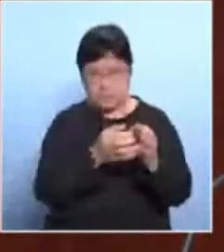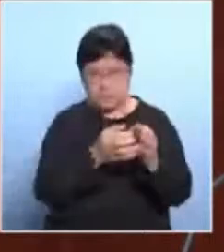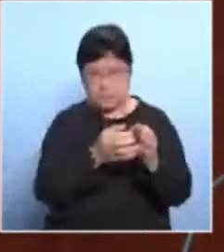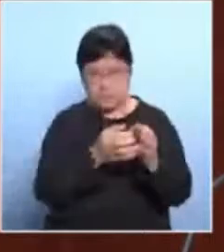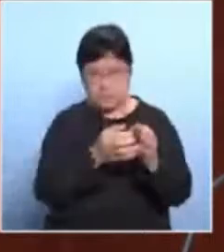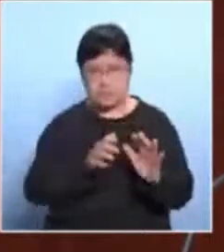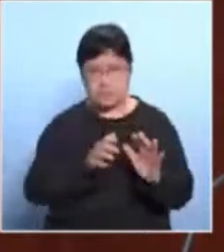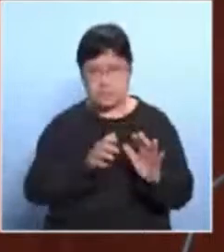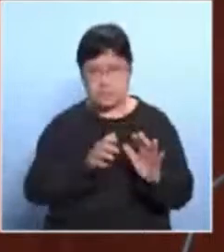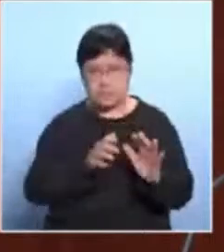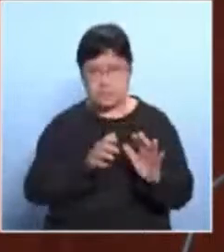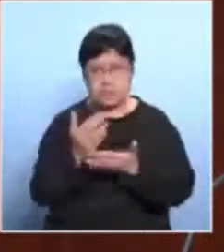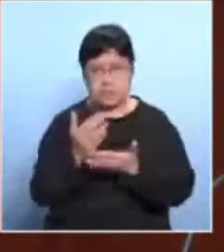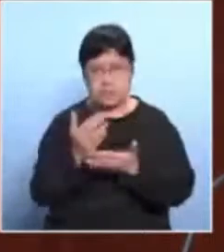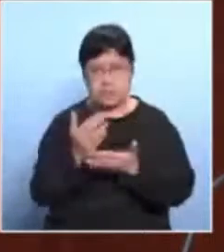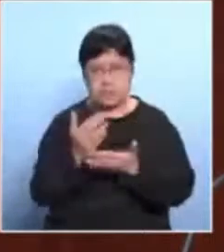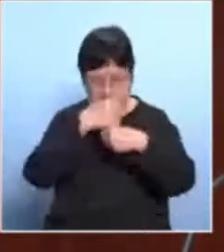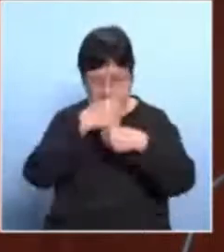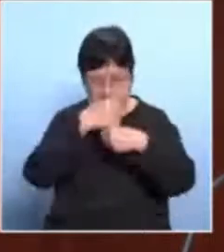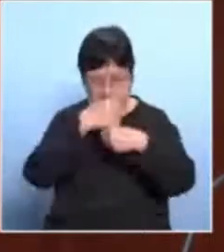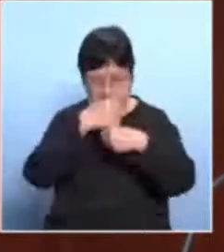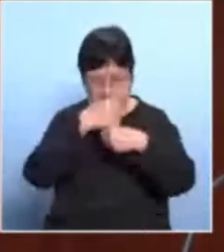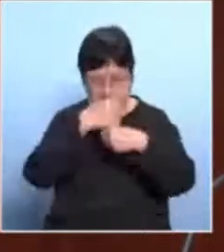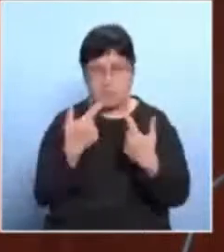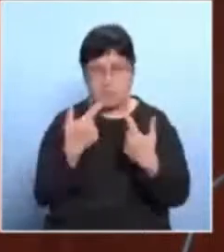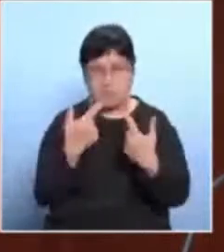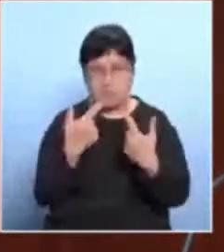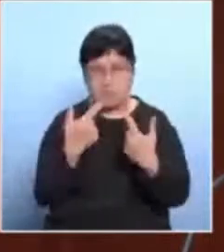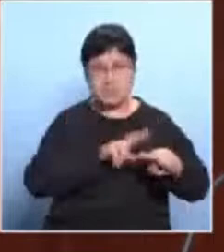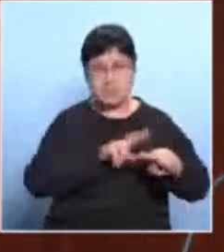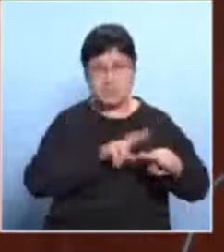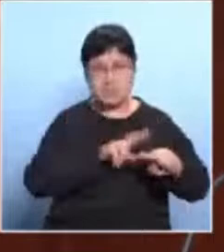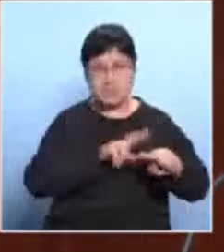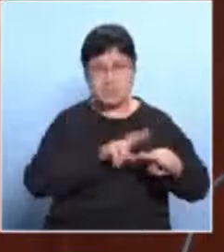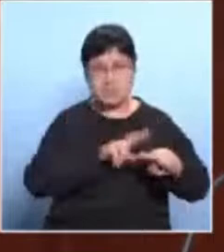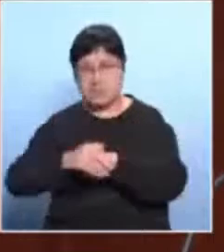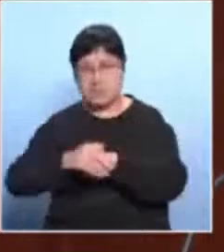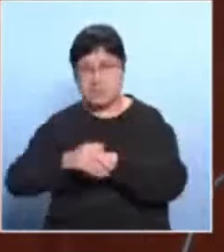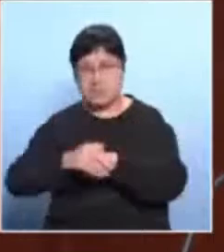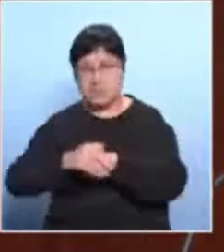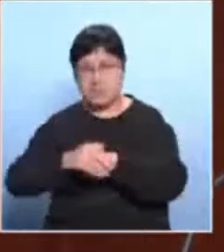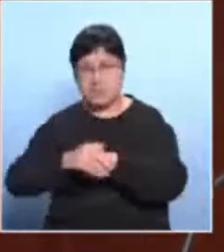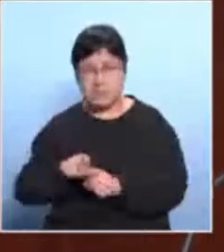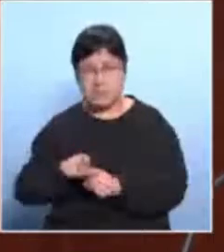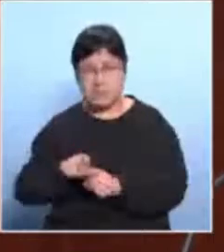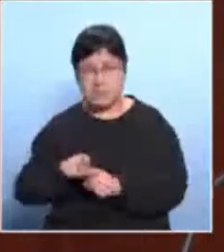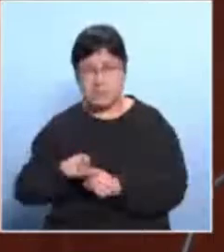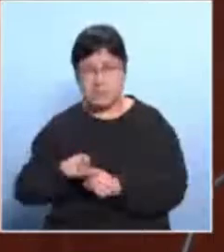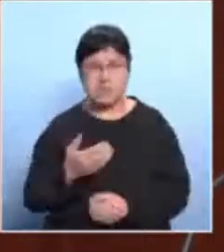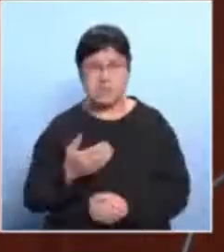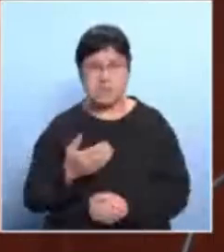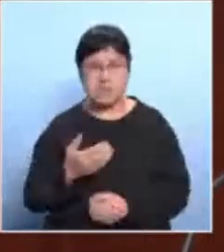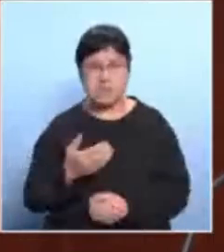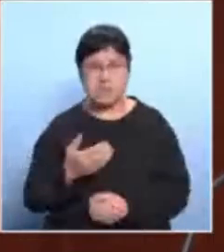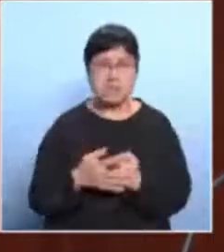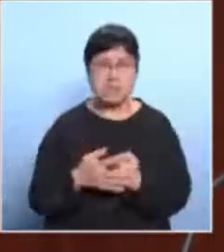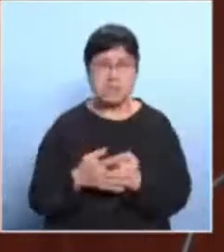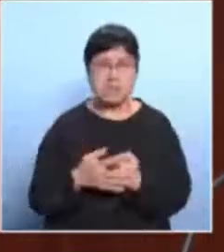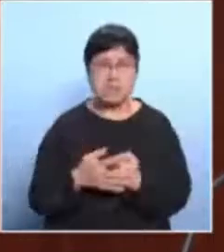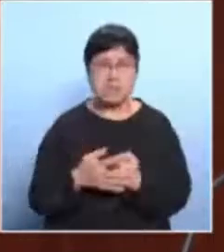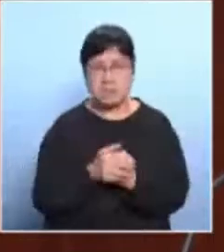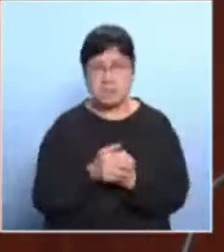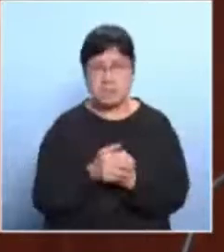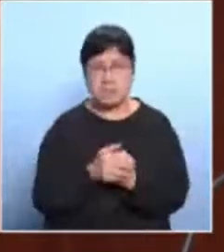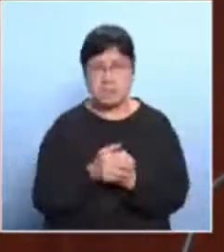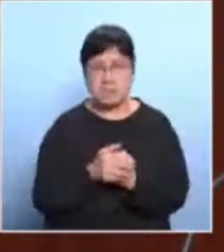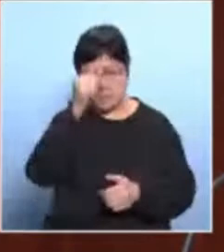with national and international standards. 4. Promote clinical research and trials under the